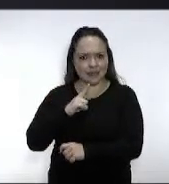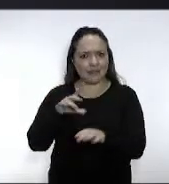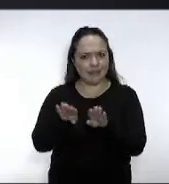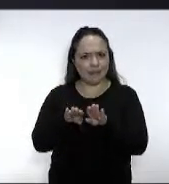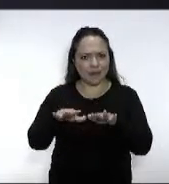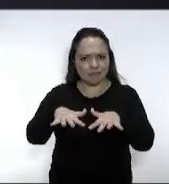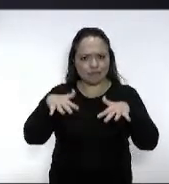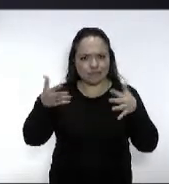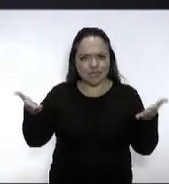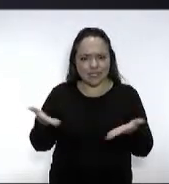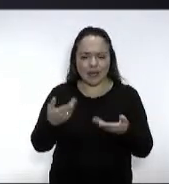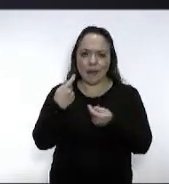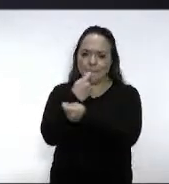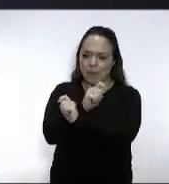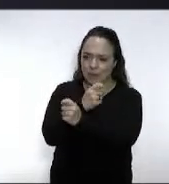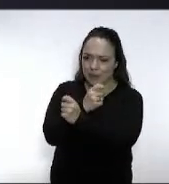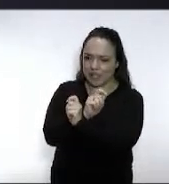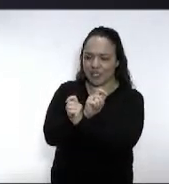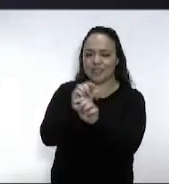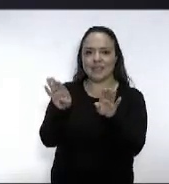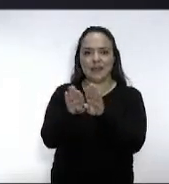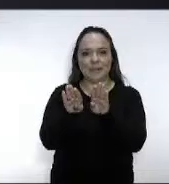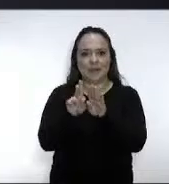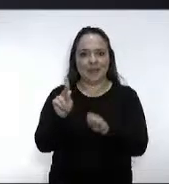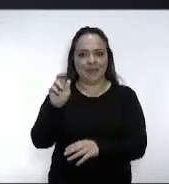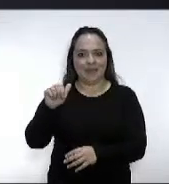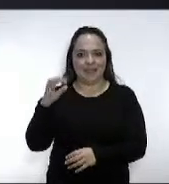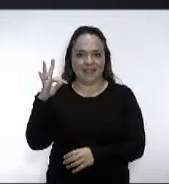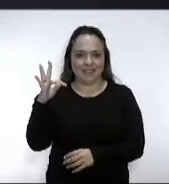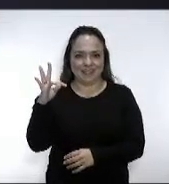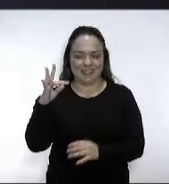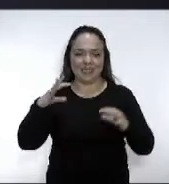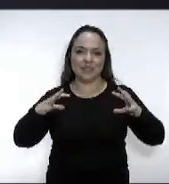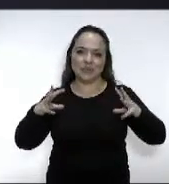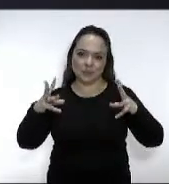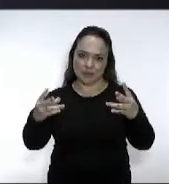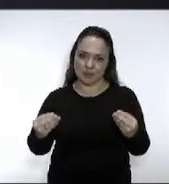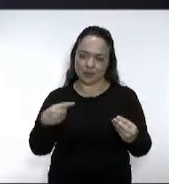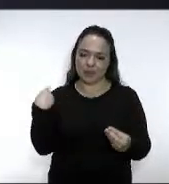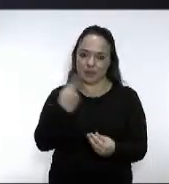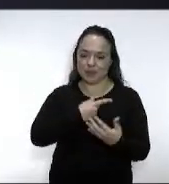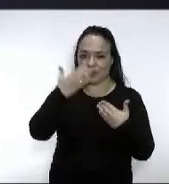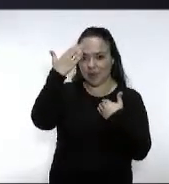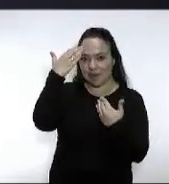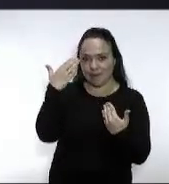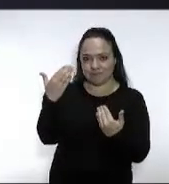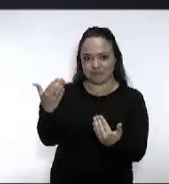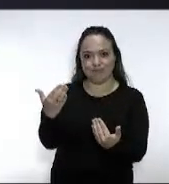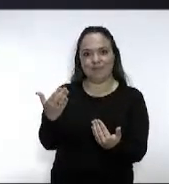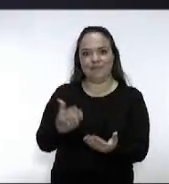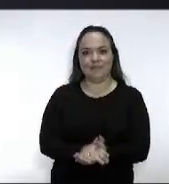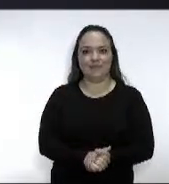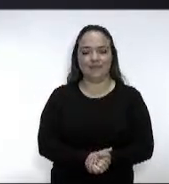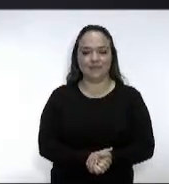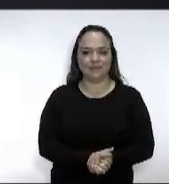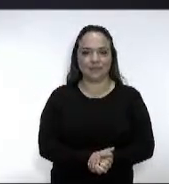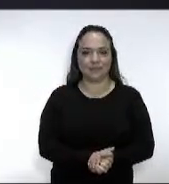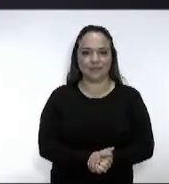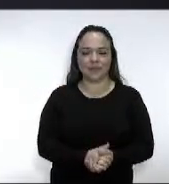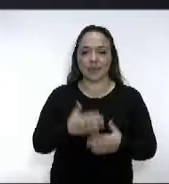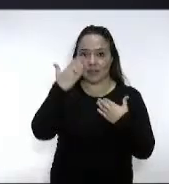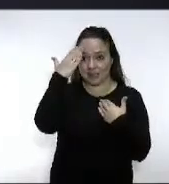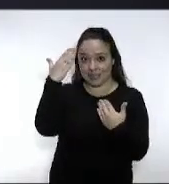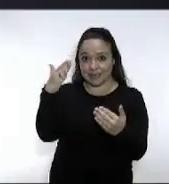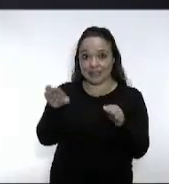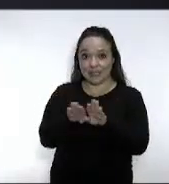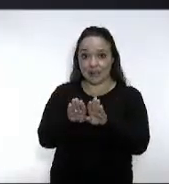likewise, the ceremony has had the participation of many people, both from PUC-Paraná and Kansas State University. To all of you, I will